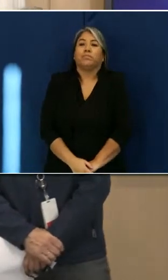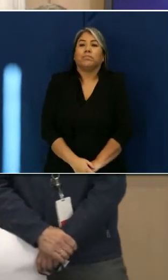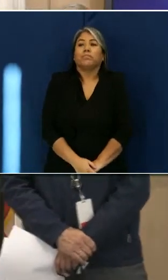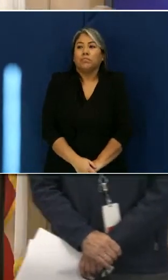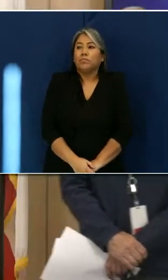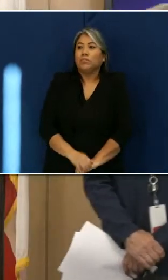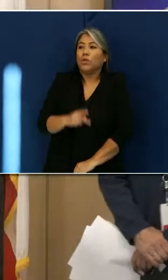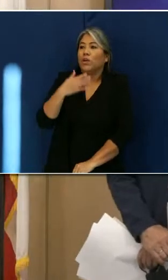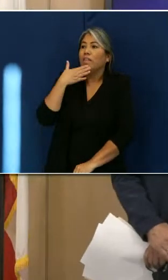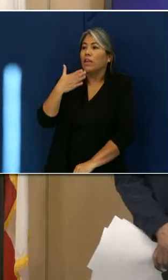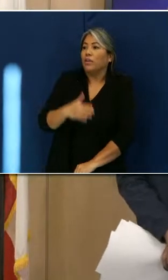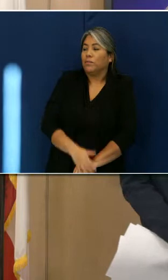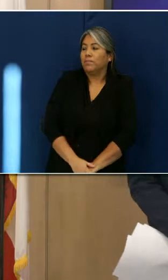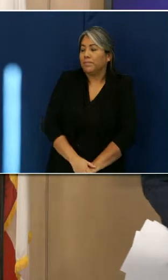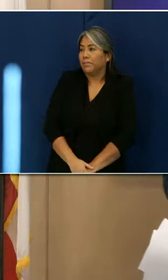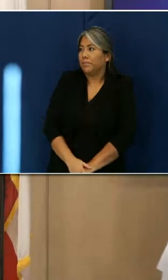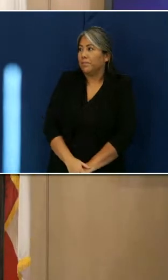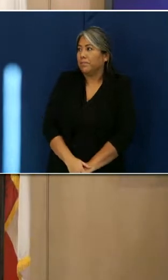Okay, thank you, Dr. McDonald.